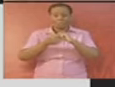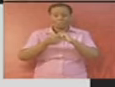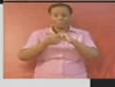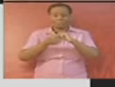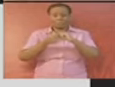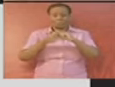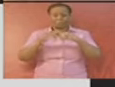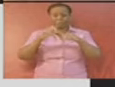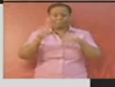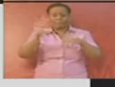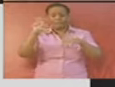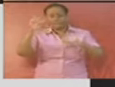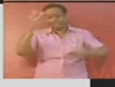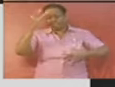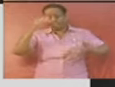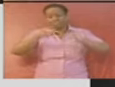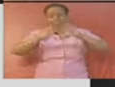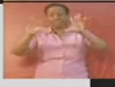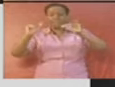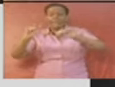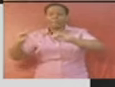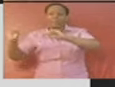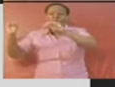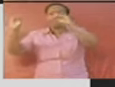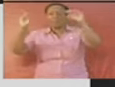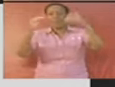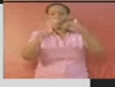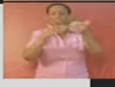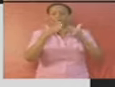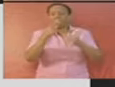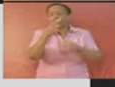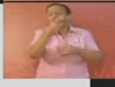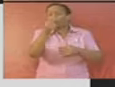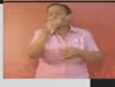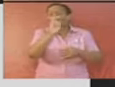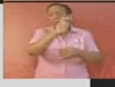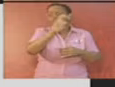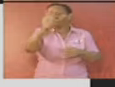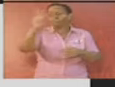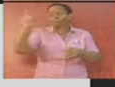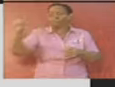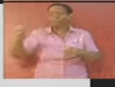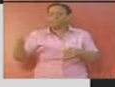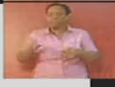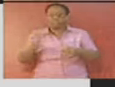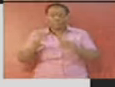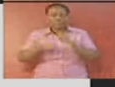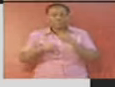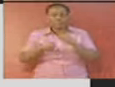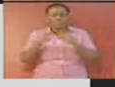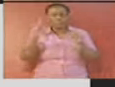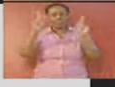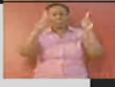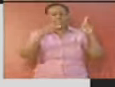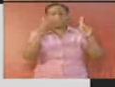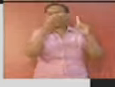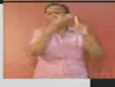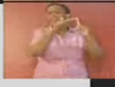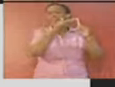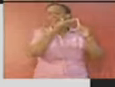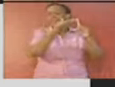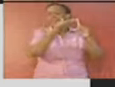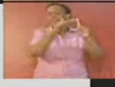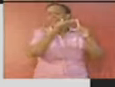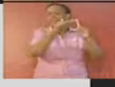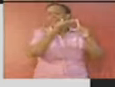start to show. It just takes one person in that small line, that